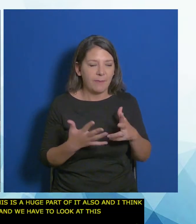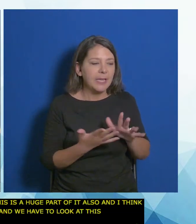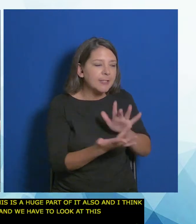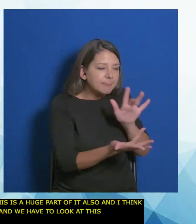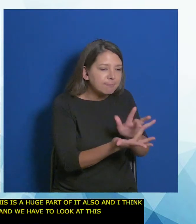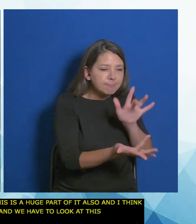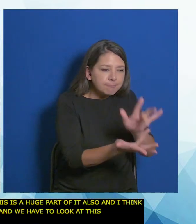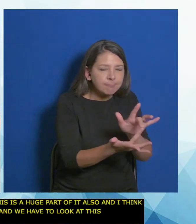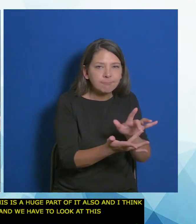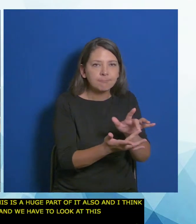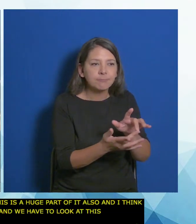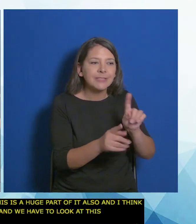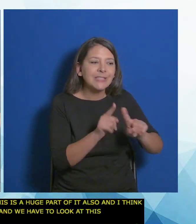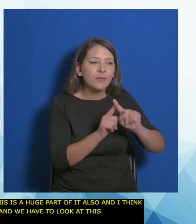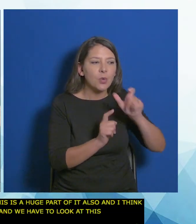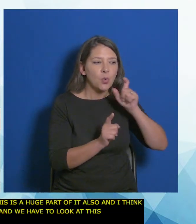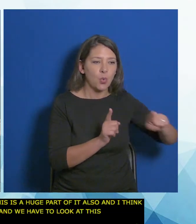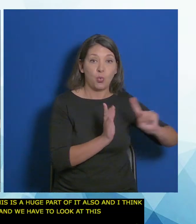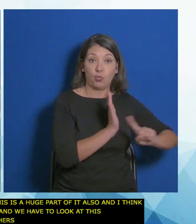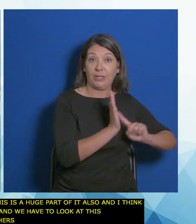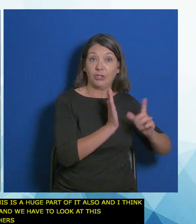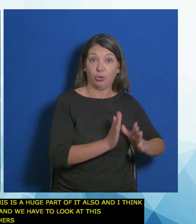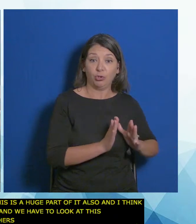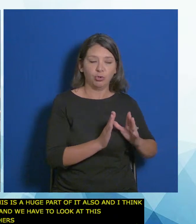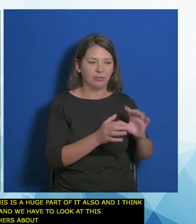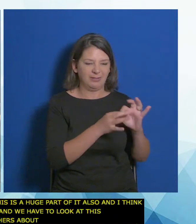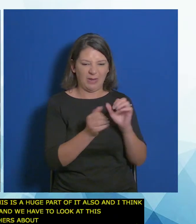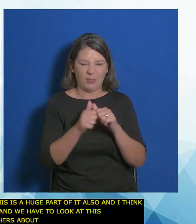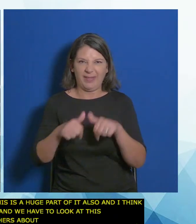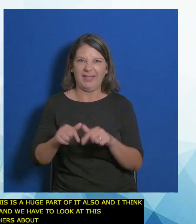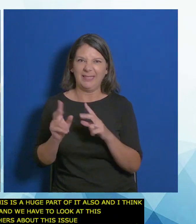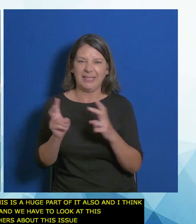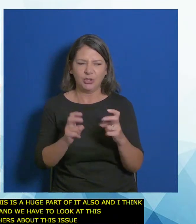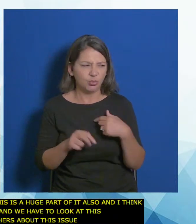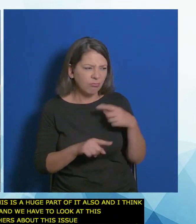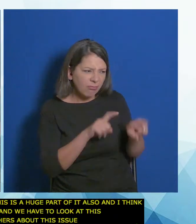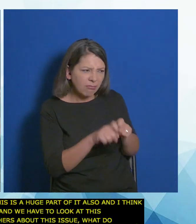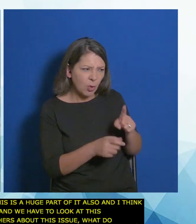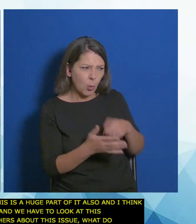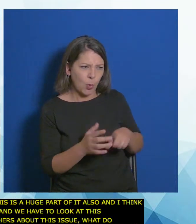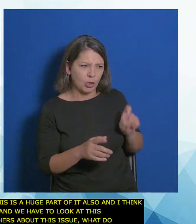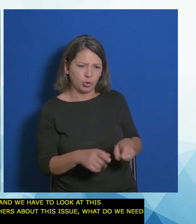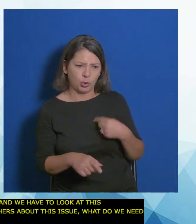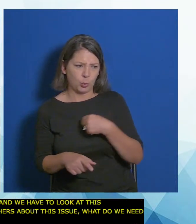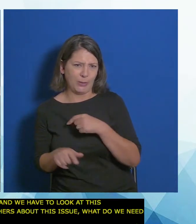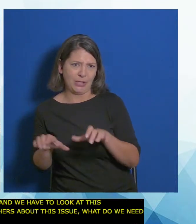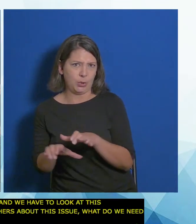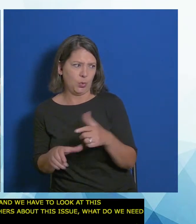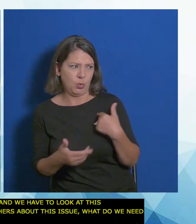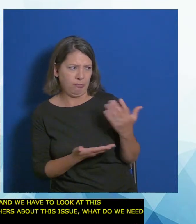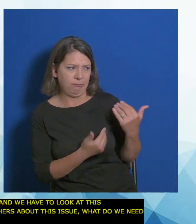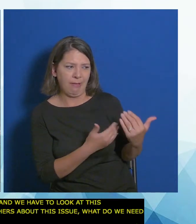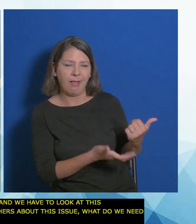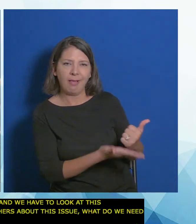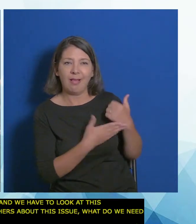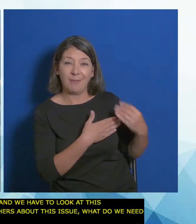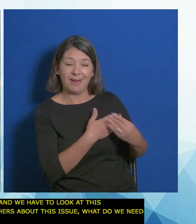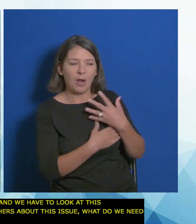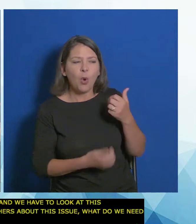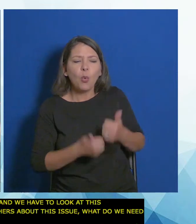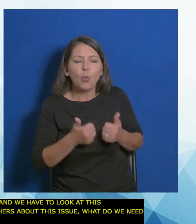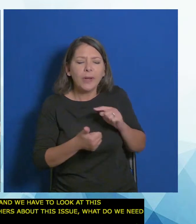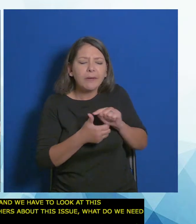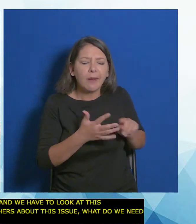researchers about this issue of what do we need to do? What are our best what works?